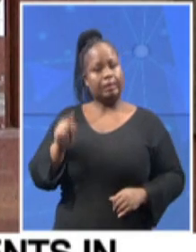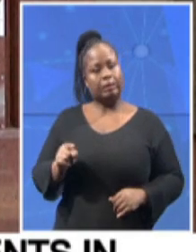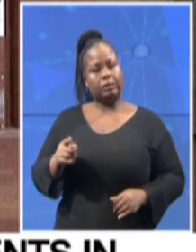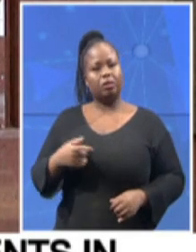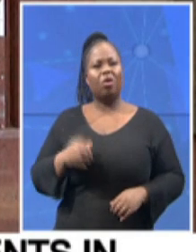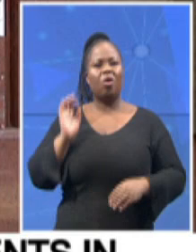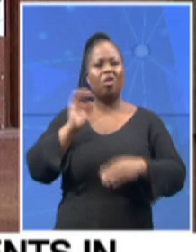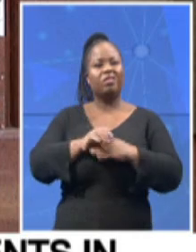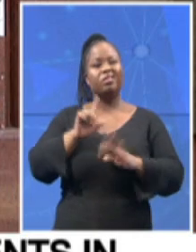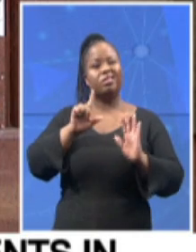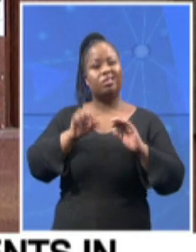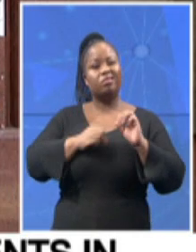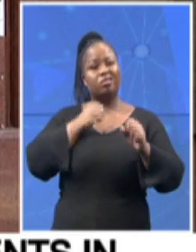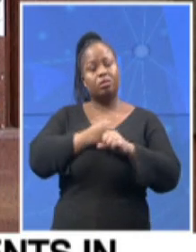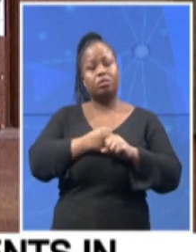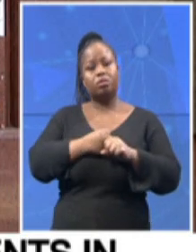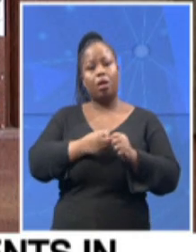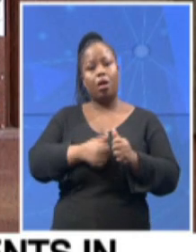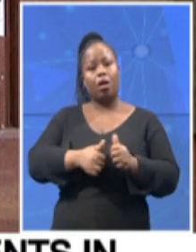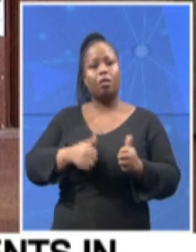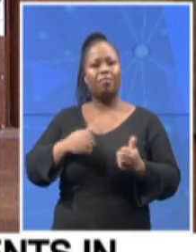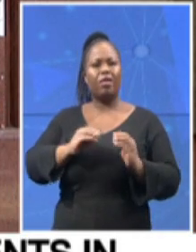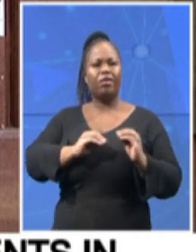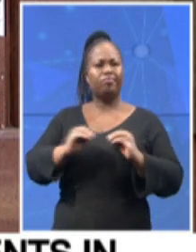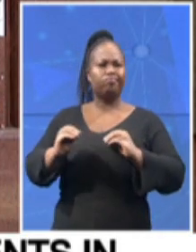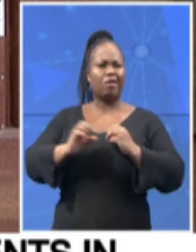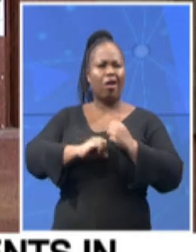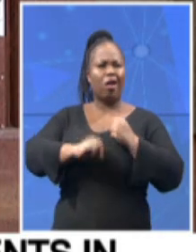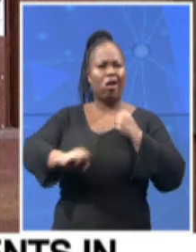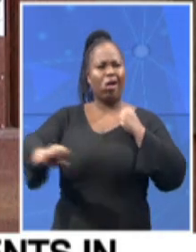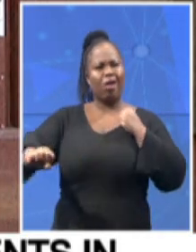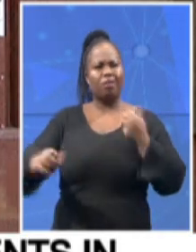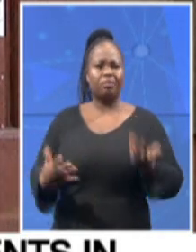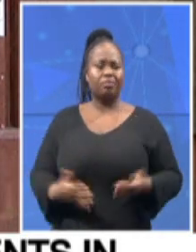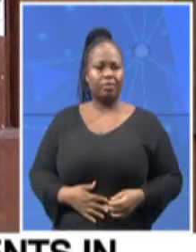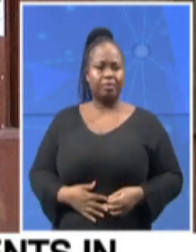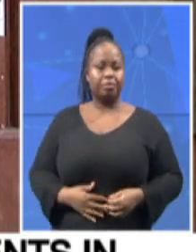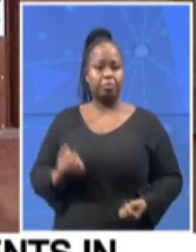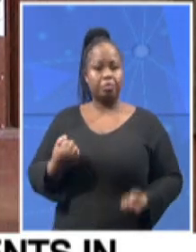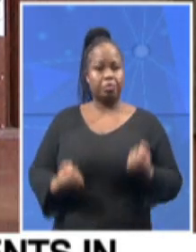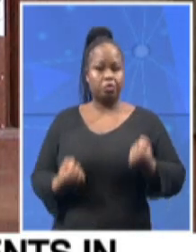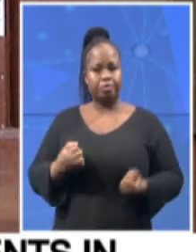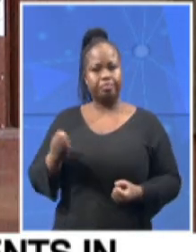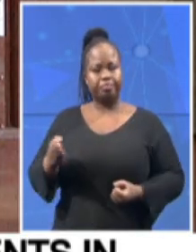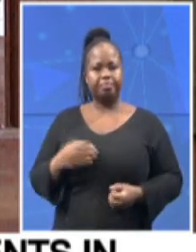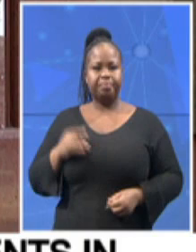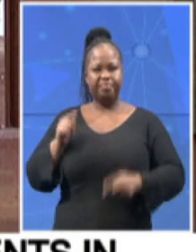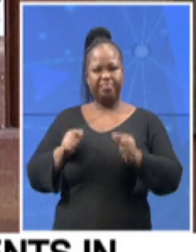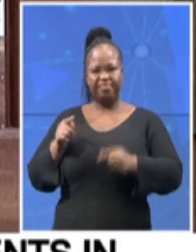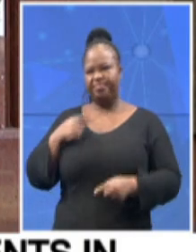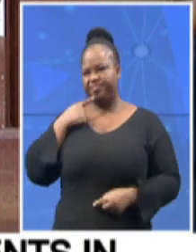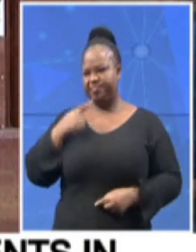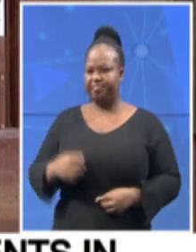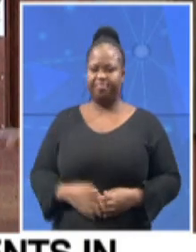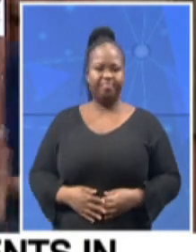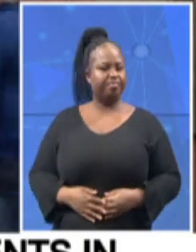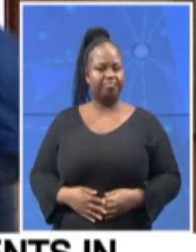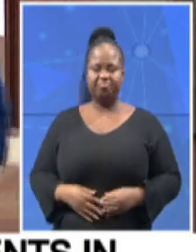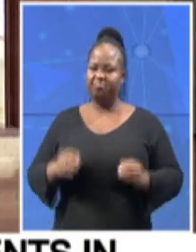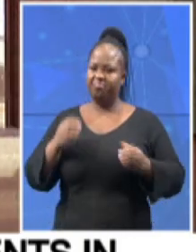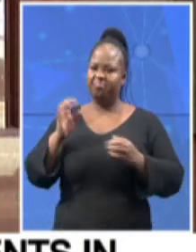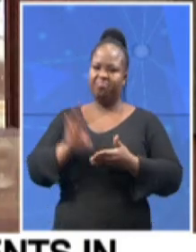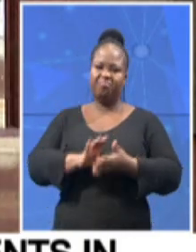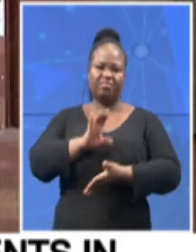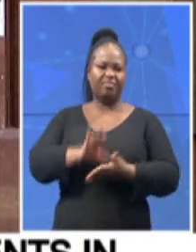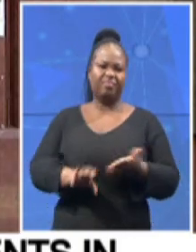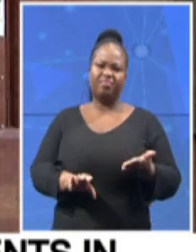over 7 years, where the court had to now hear the accused actually say that the charges should be dropped as